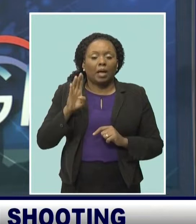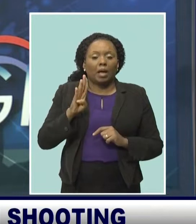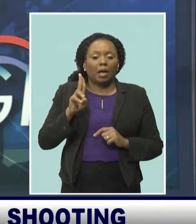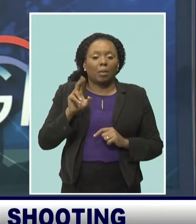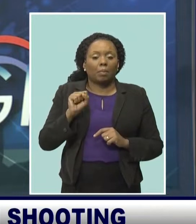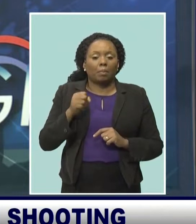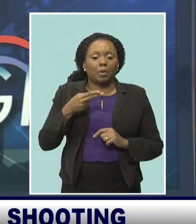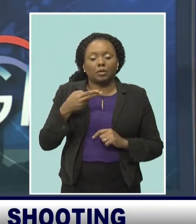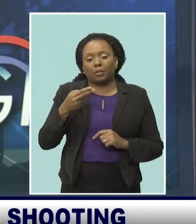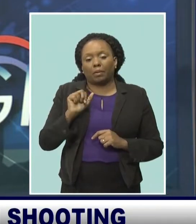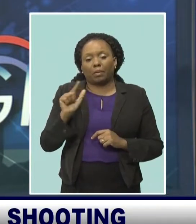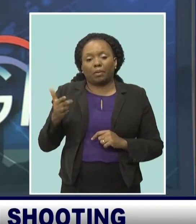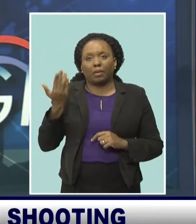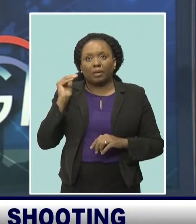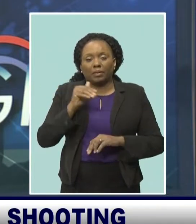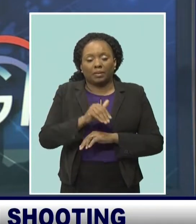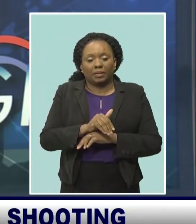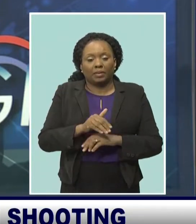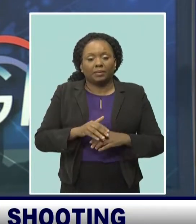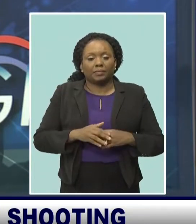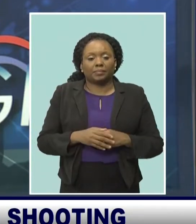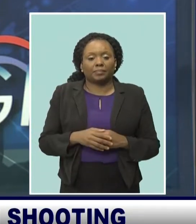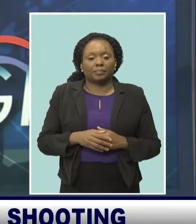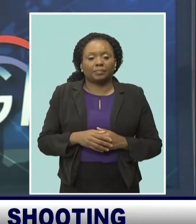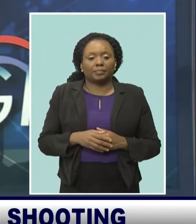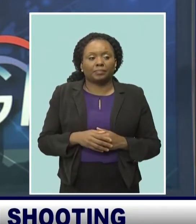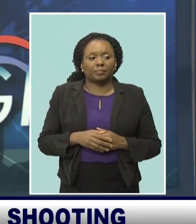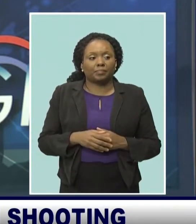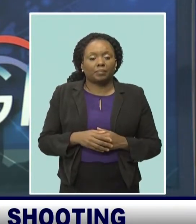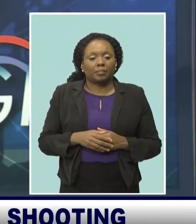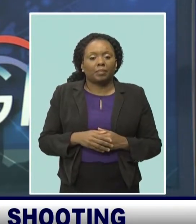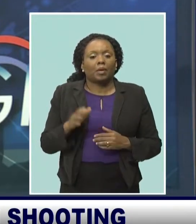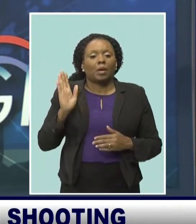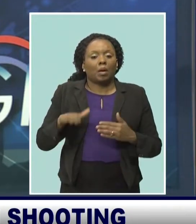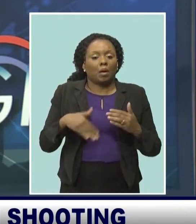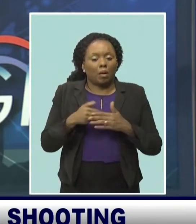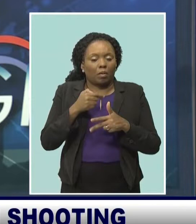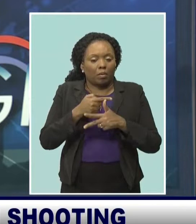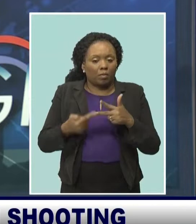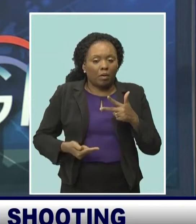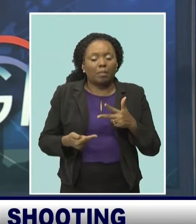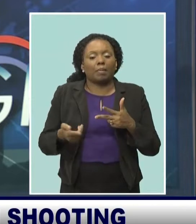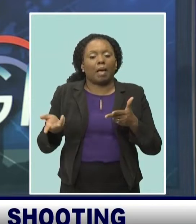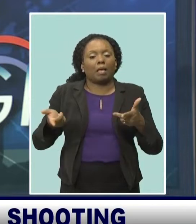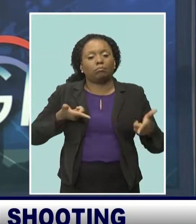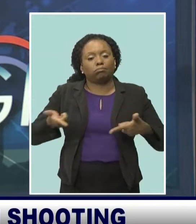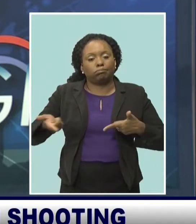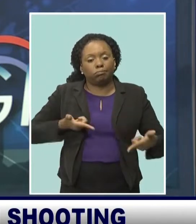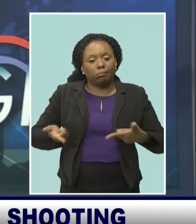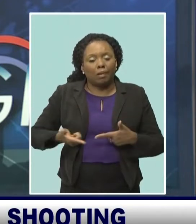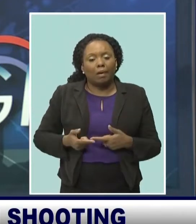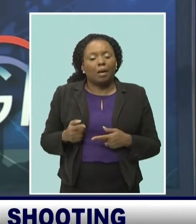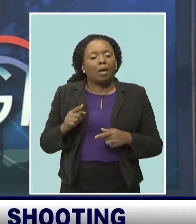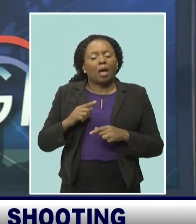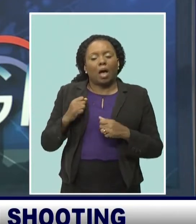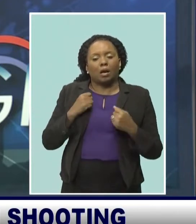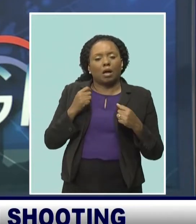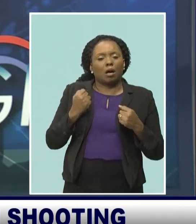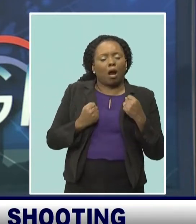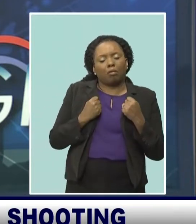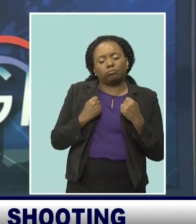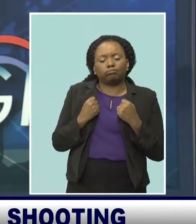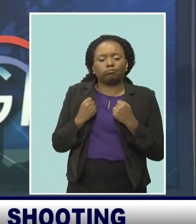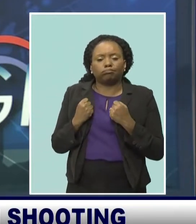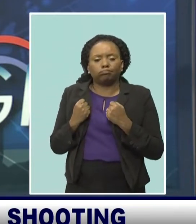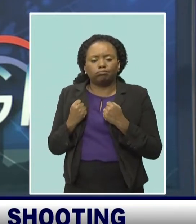St. Michael. Police say that all 3 men were liming at a house in the area when a vehicle slowly drove by and